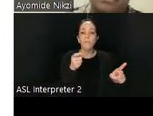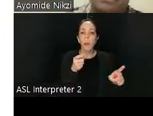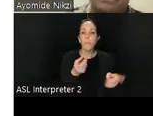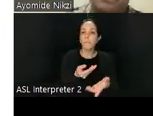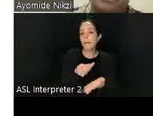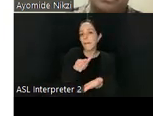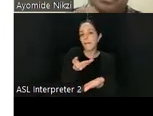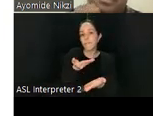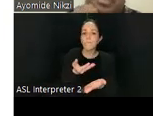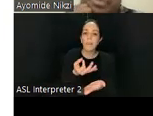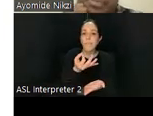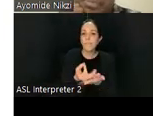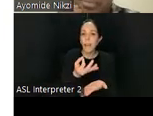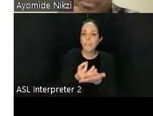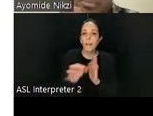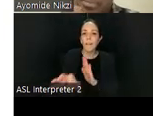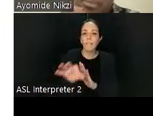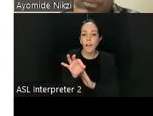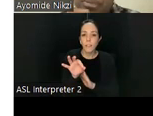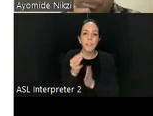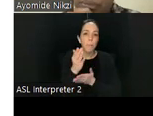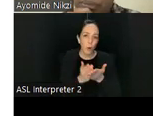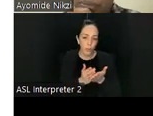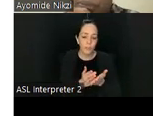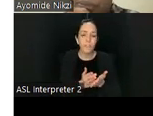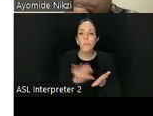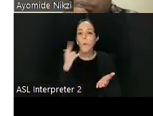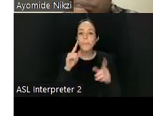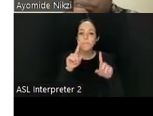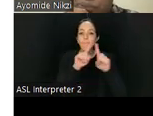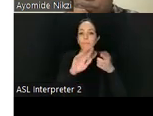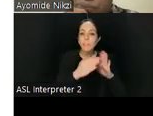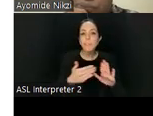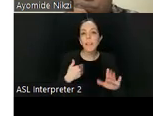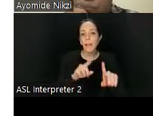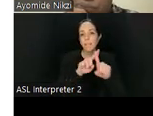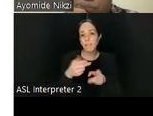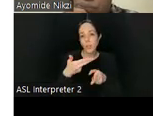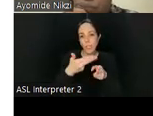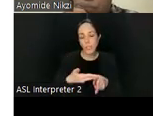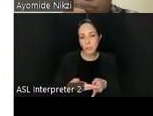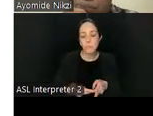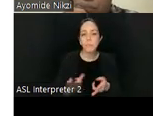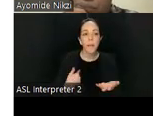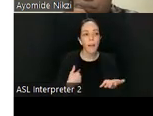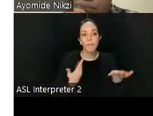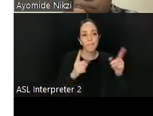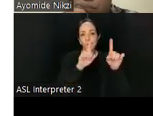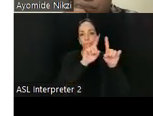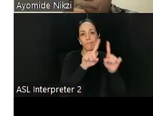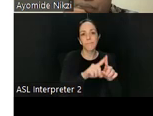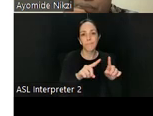it has different names. And so there was the oversight body and the oversight agency were the two terms